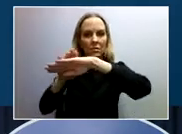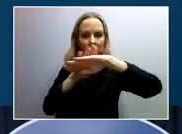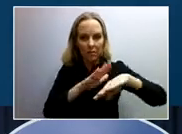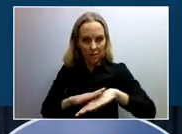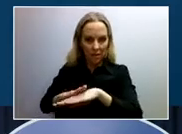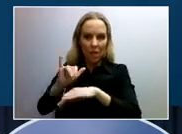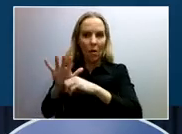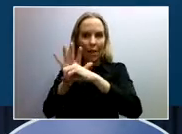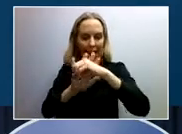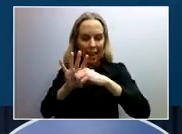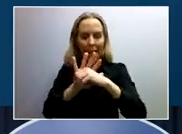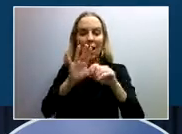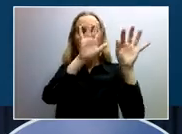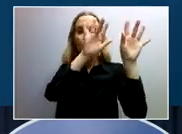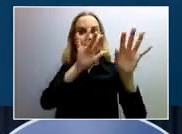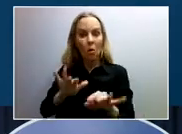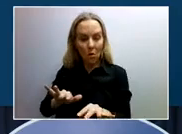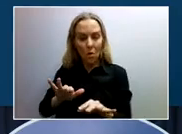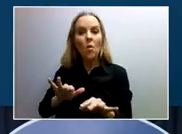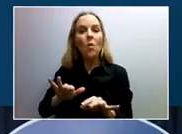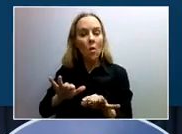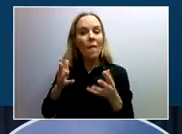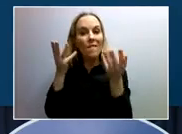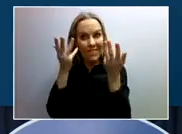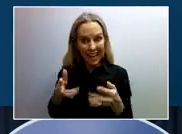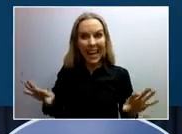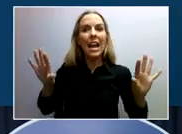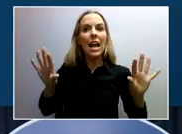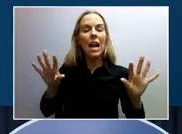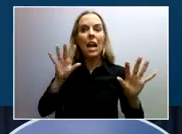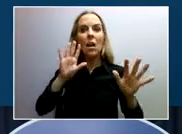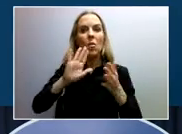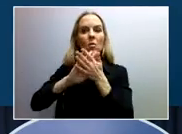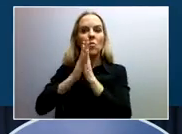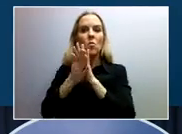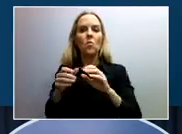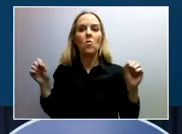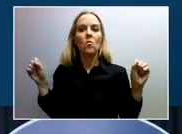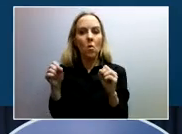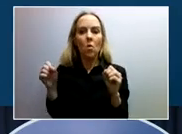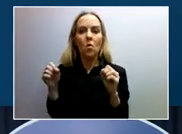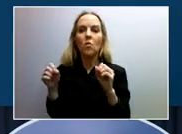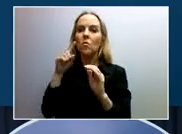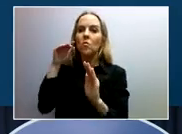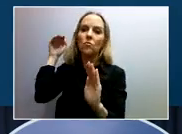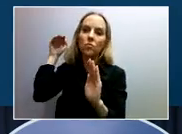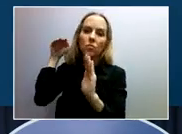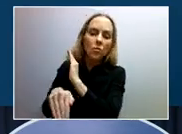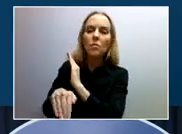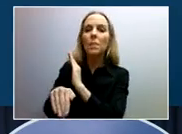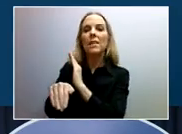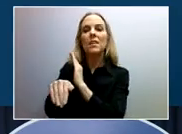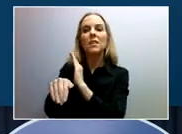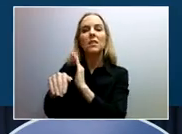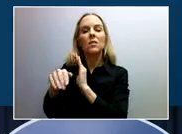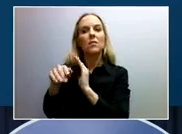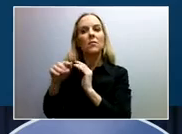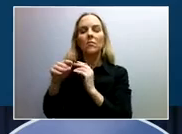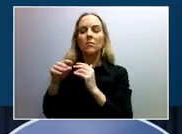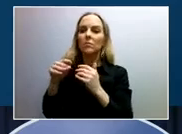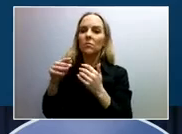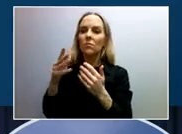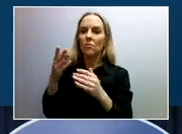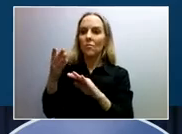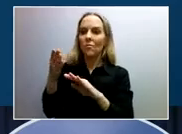snow ends, temperatures, which are already cold enough to cause ice, are going to plummet into the single digits by Friday